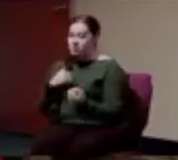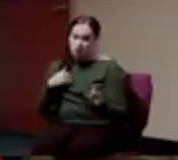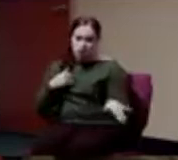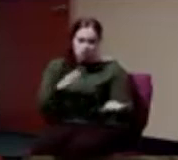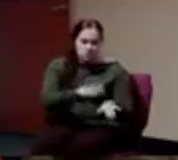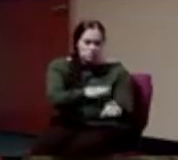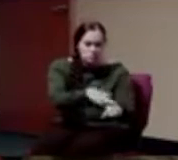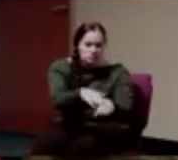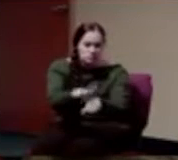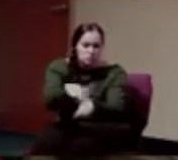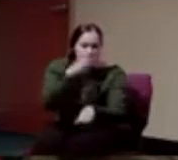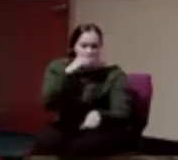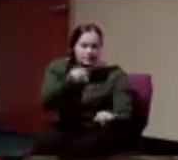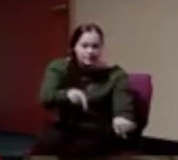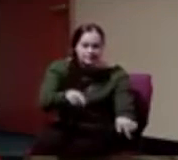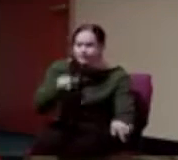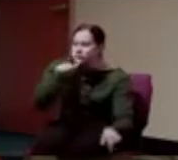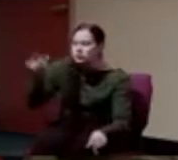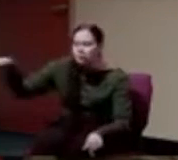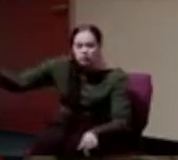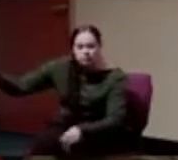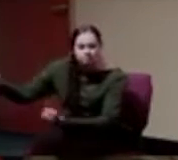okay? You know who I'm talking about.